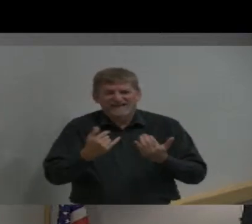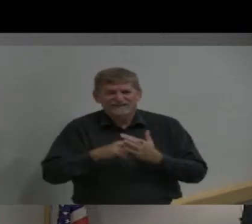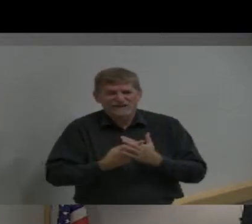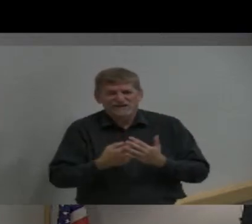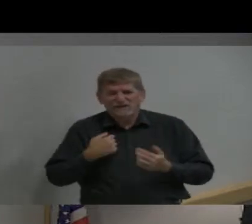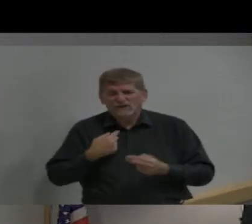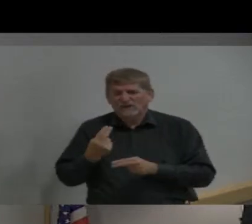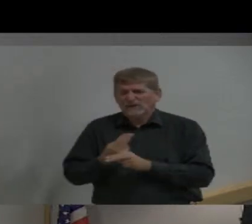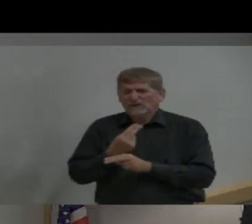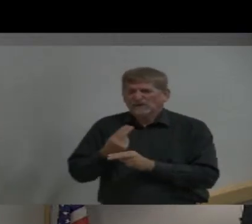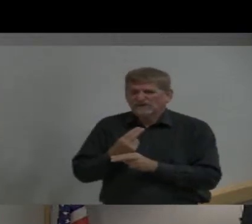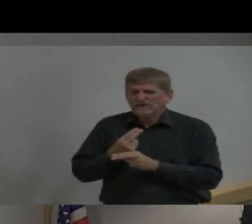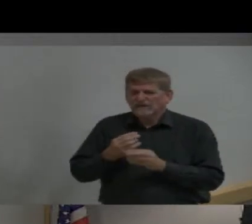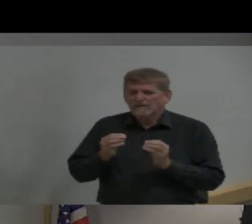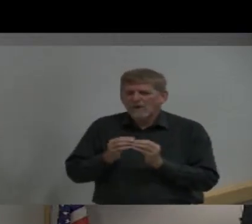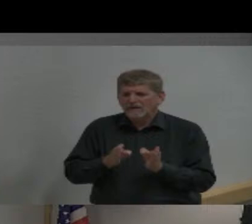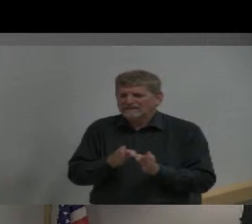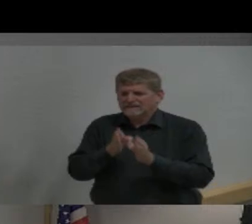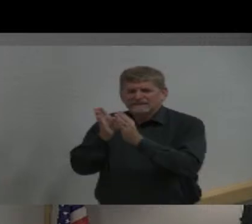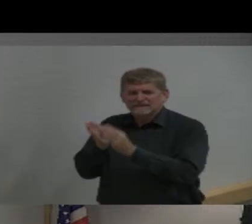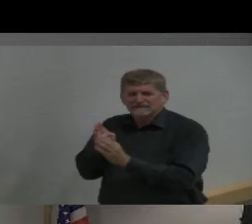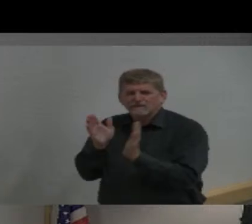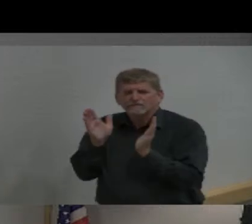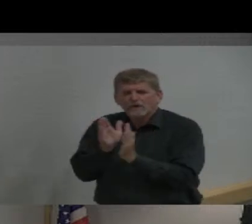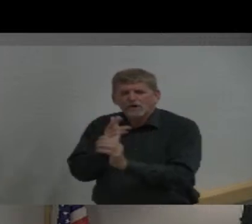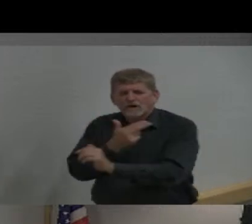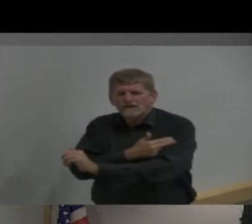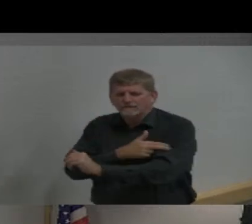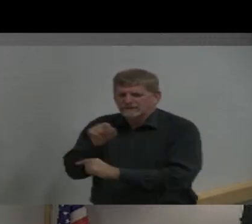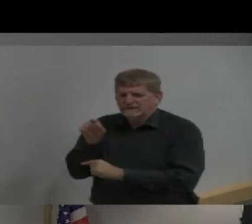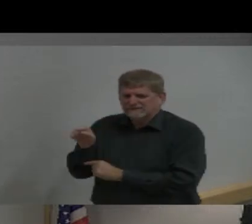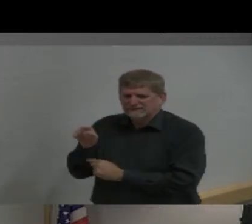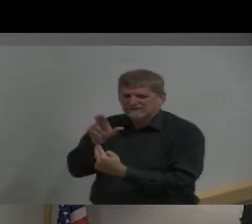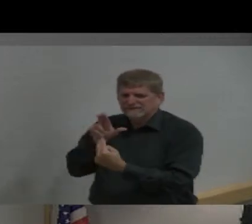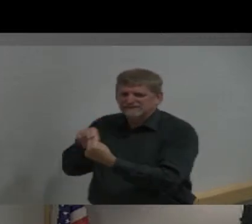UHealth Arnett up in Monticello and at Frankfurt as